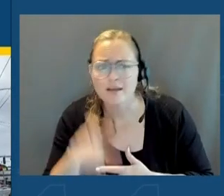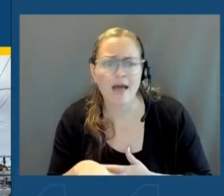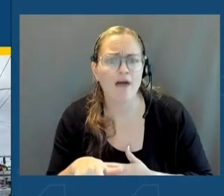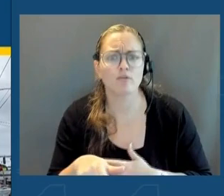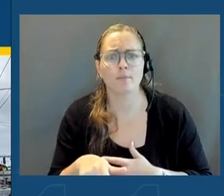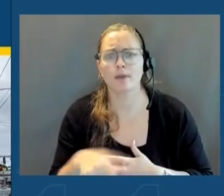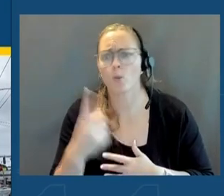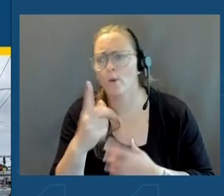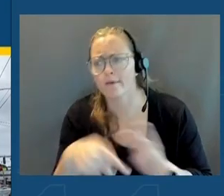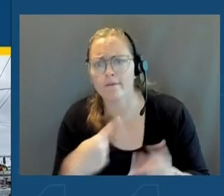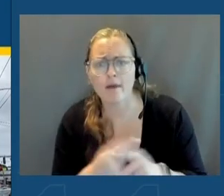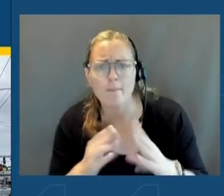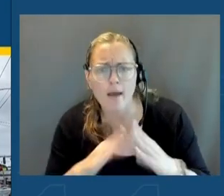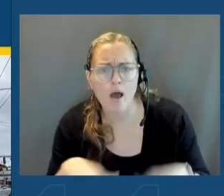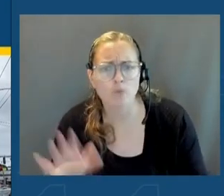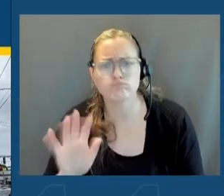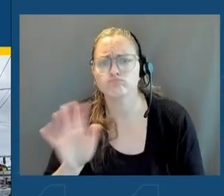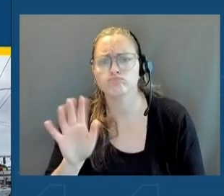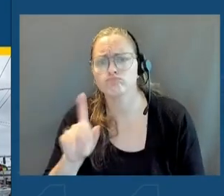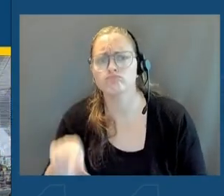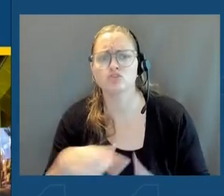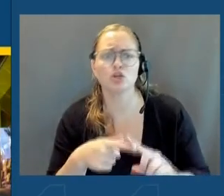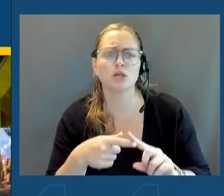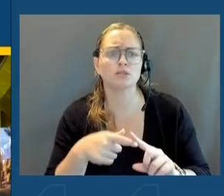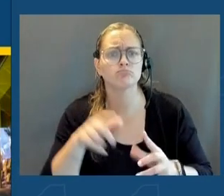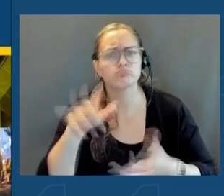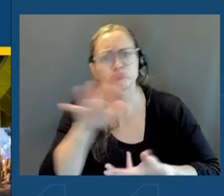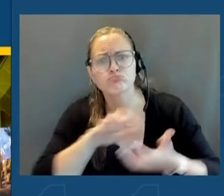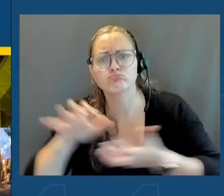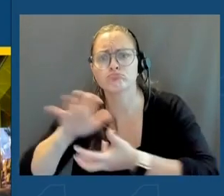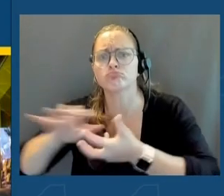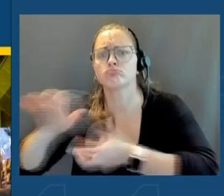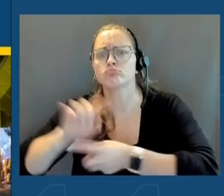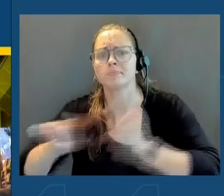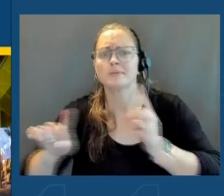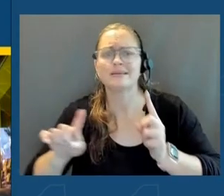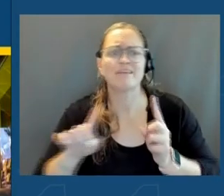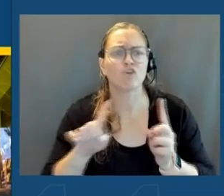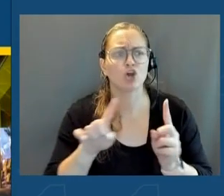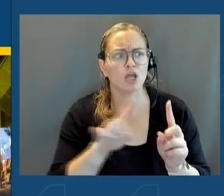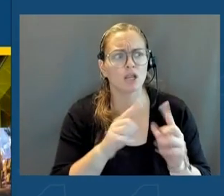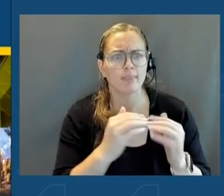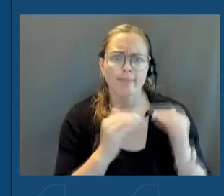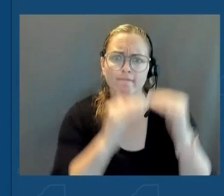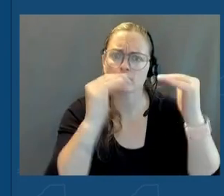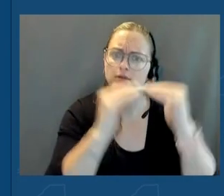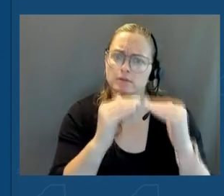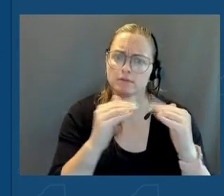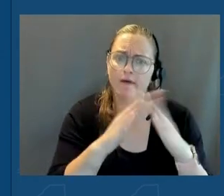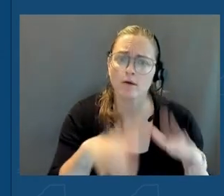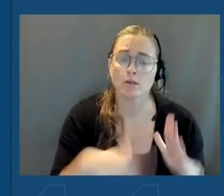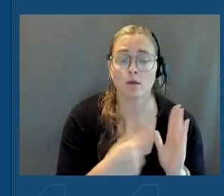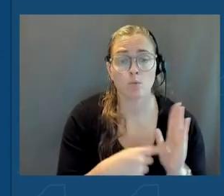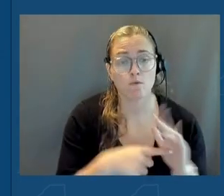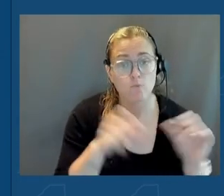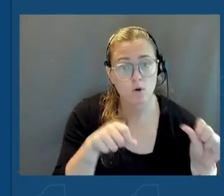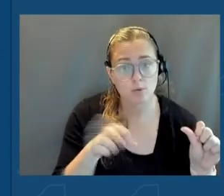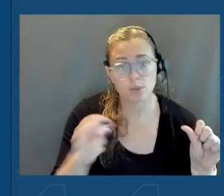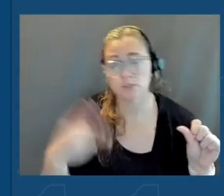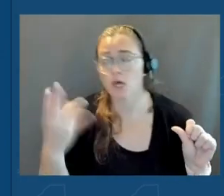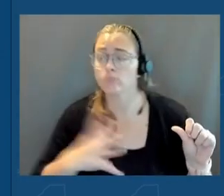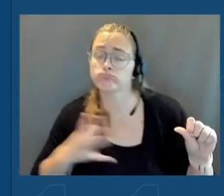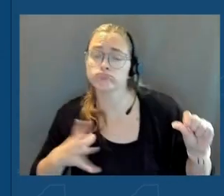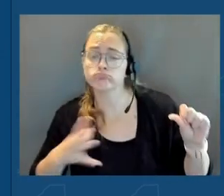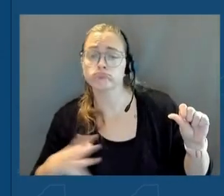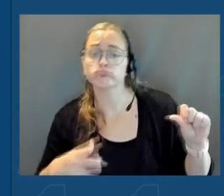of housing. Just mix it up. Give people different degrees. Some very affordable, some high-end, some mixed